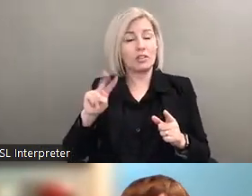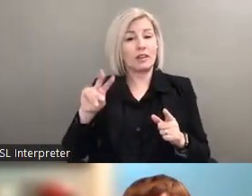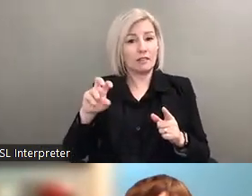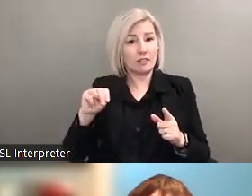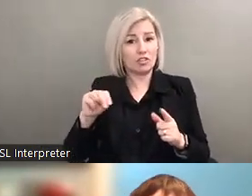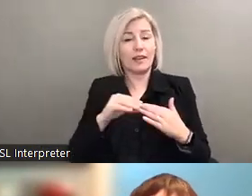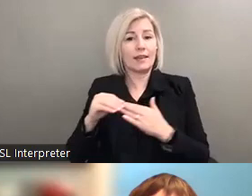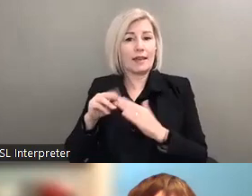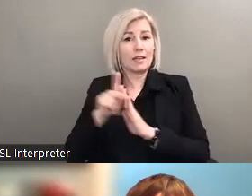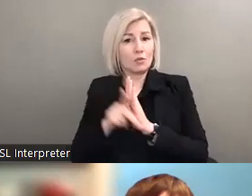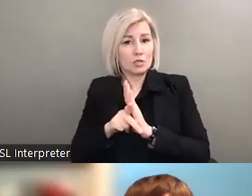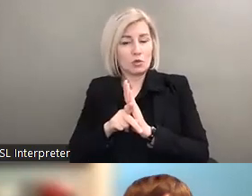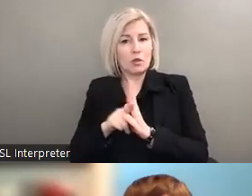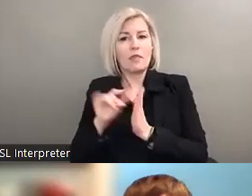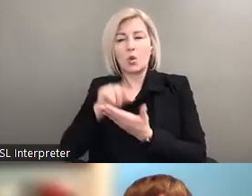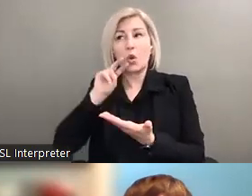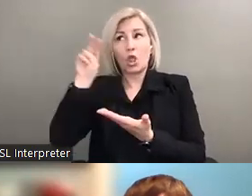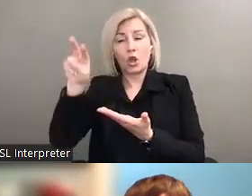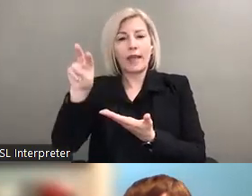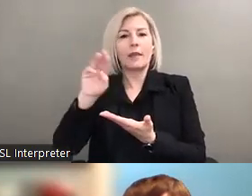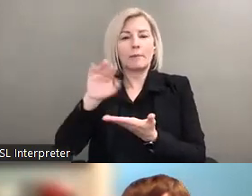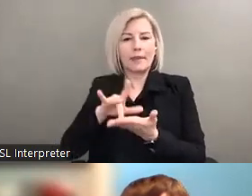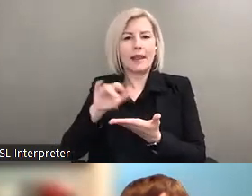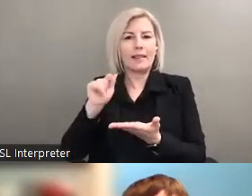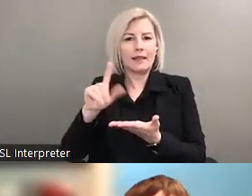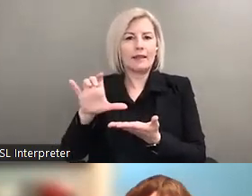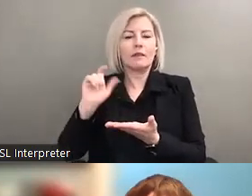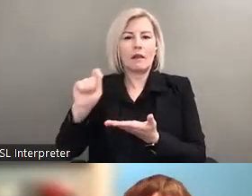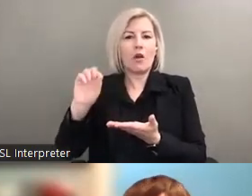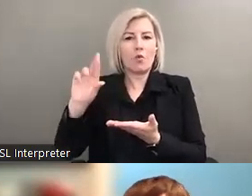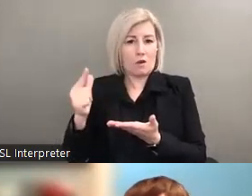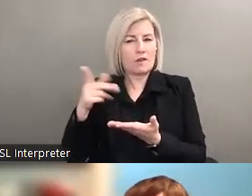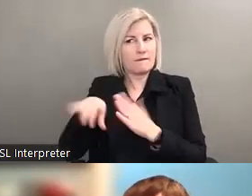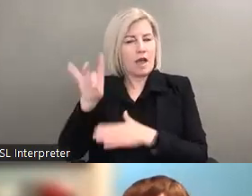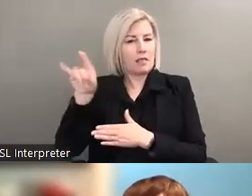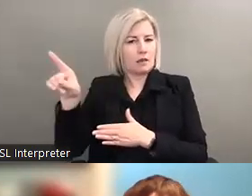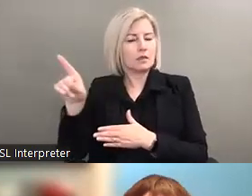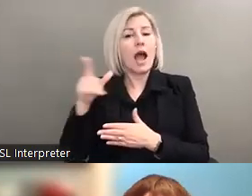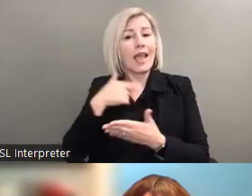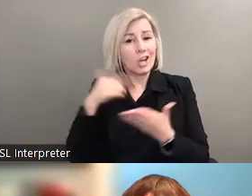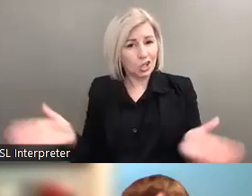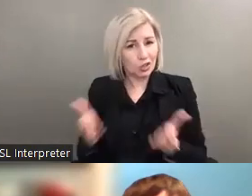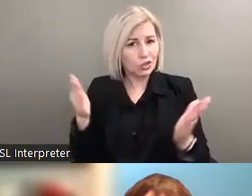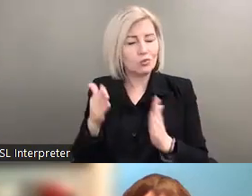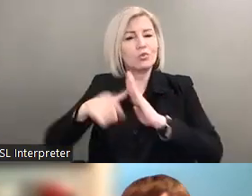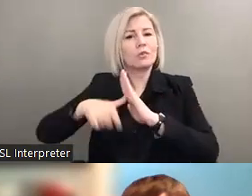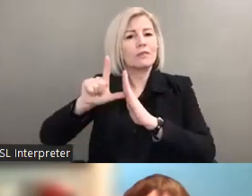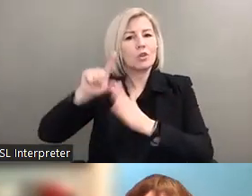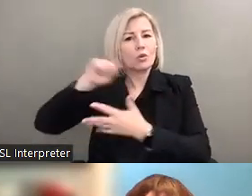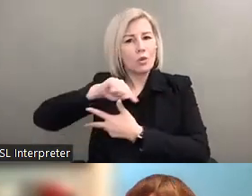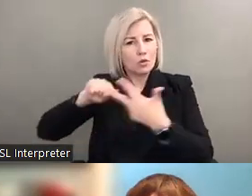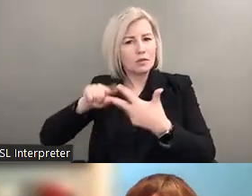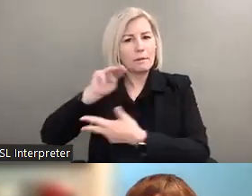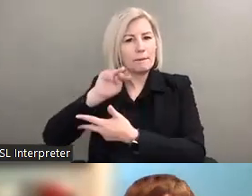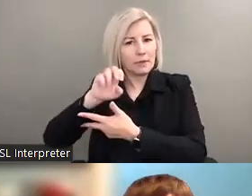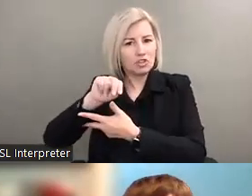principles, which are available at midatlanticarts.org. I encourage you to review those mission, vision, and